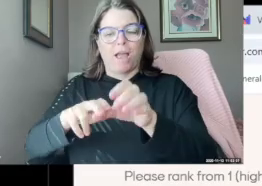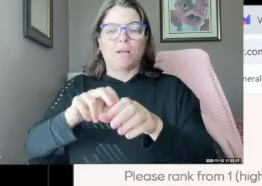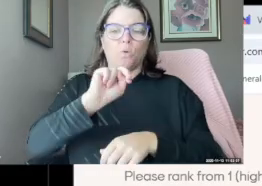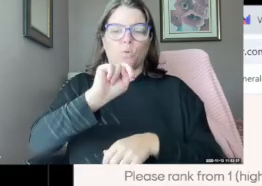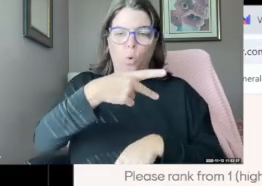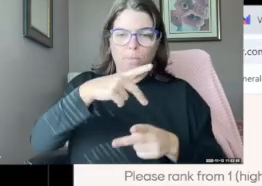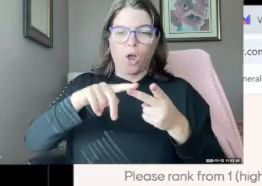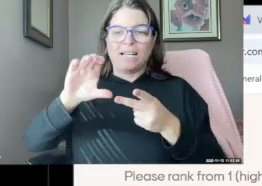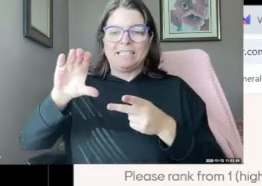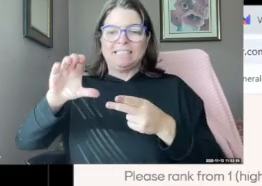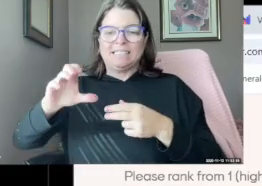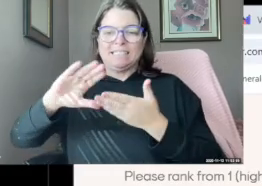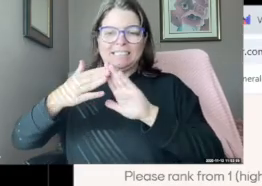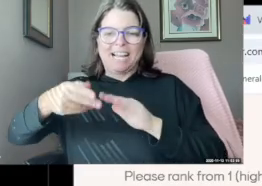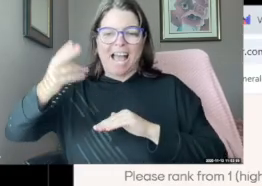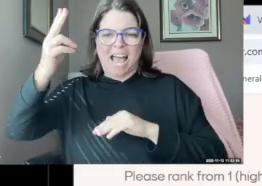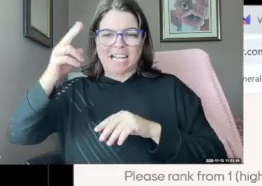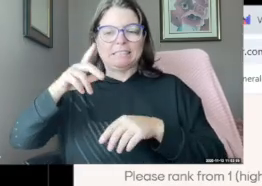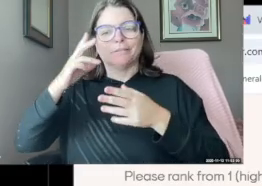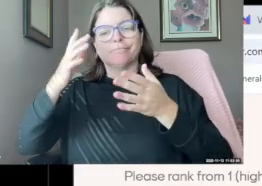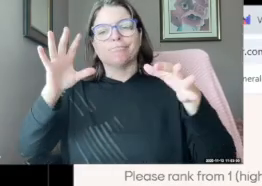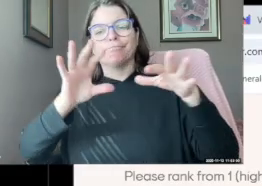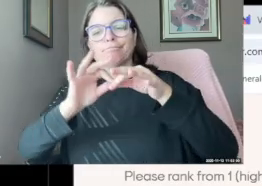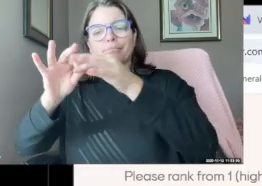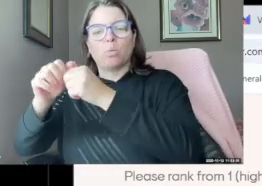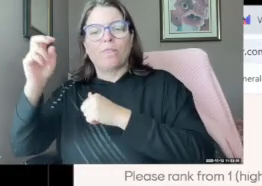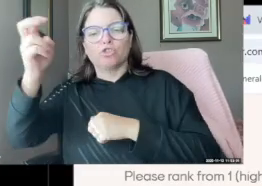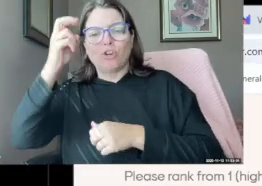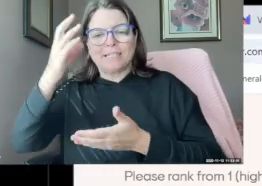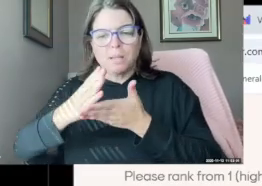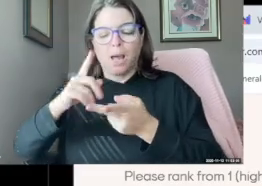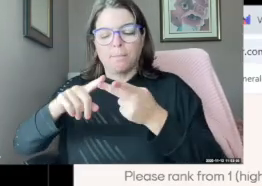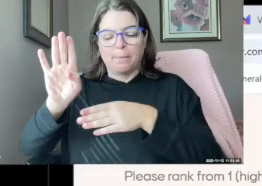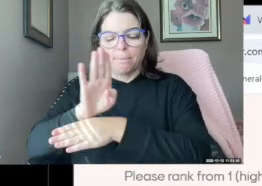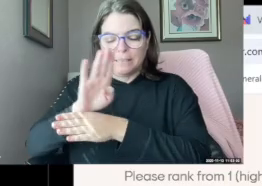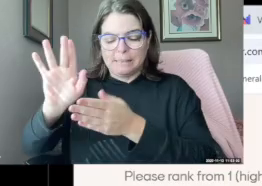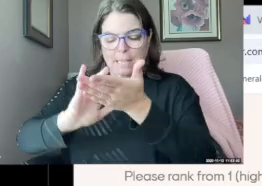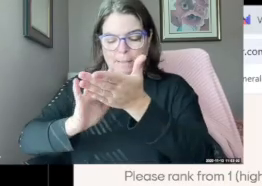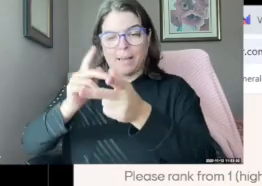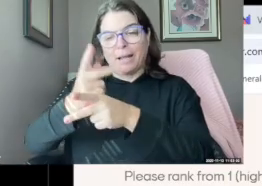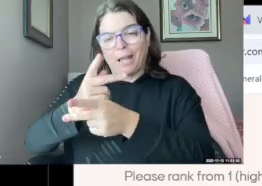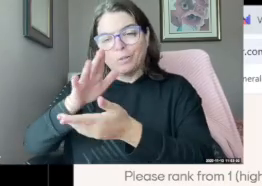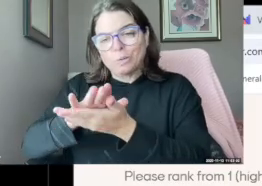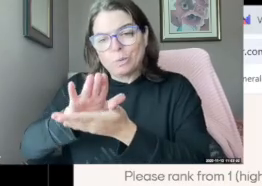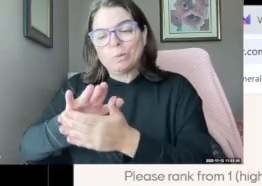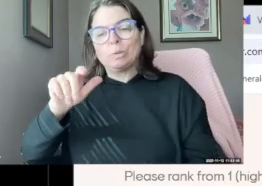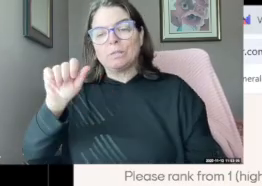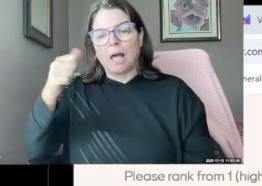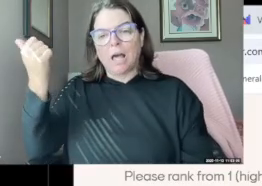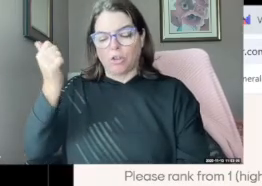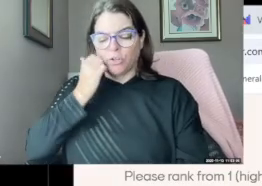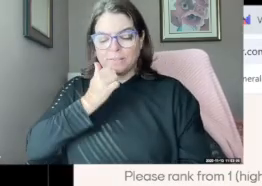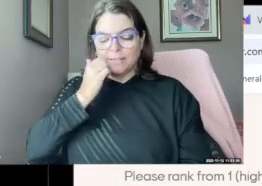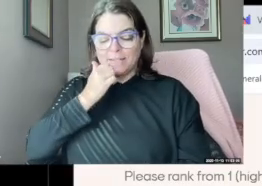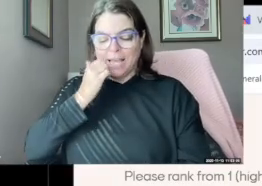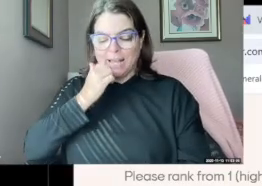free electric community shuttle that provides on-demand rides in the City Heights and North Park neighborhoods, essentially connecting community